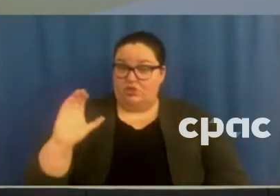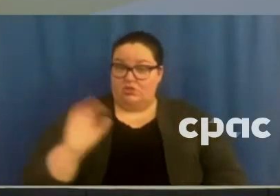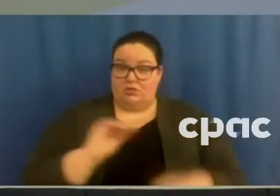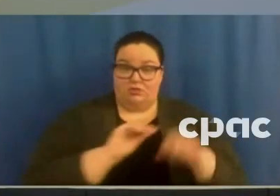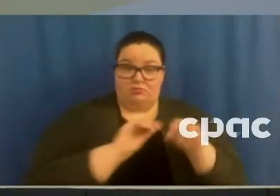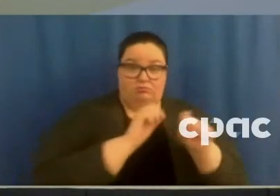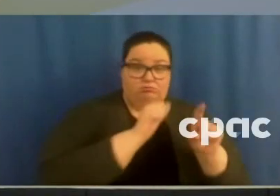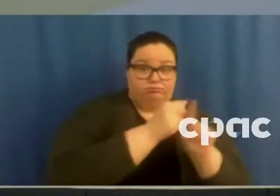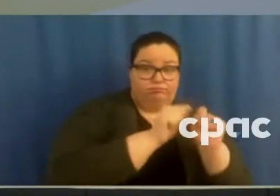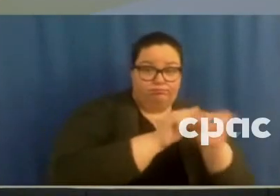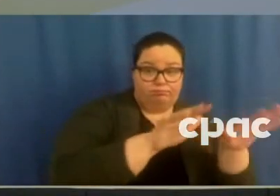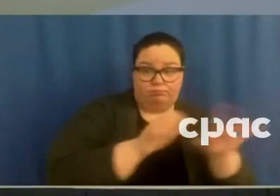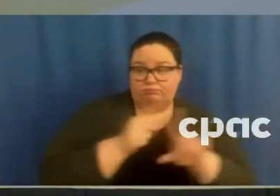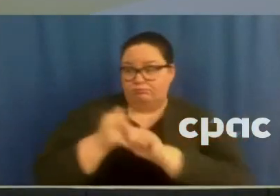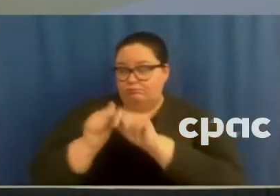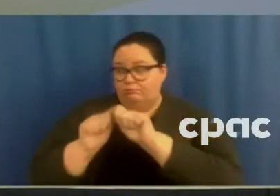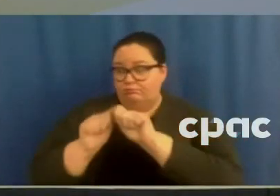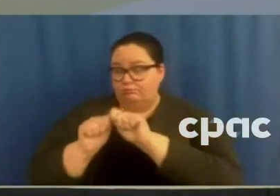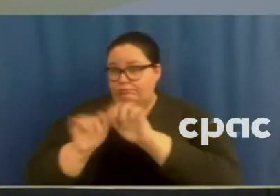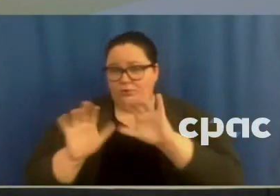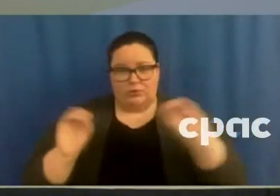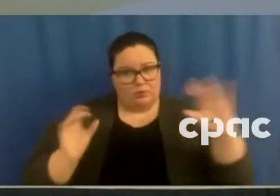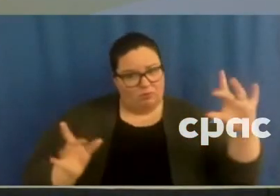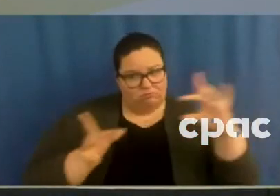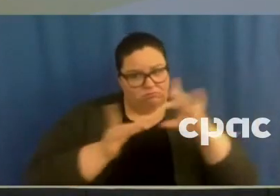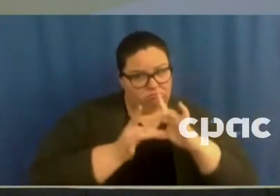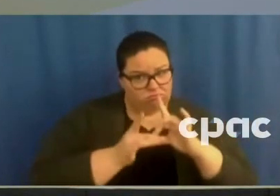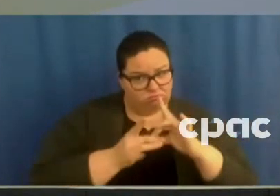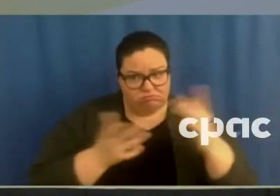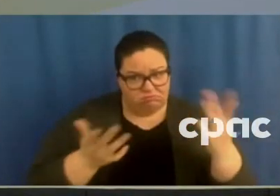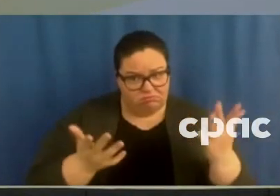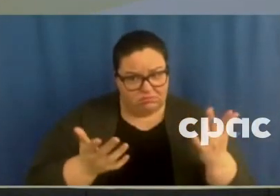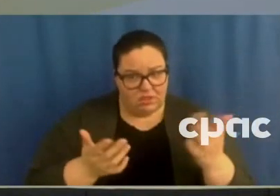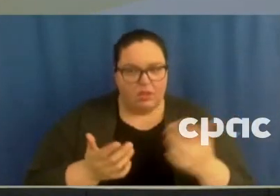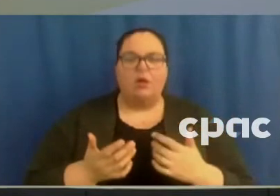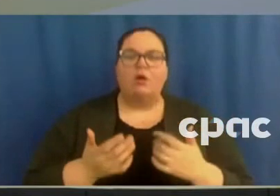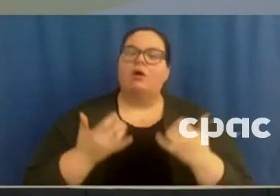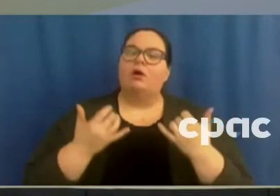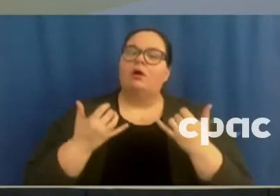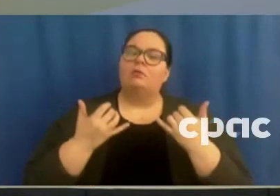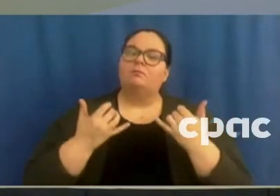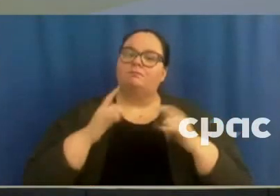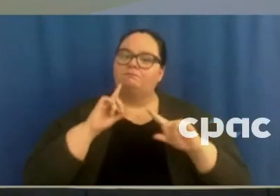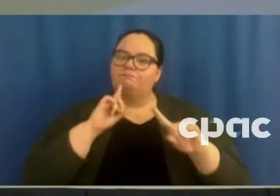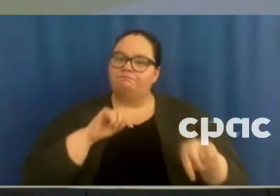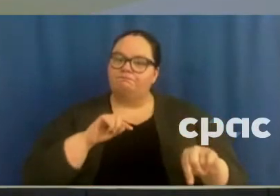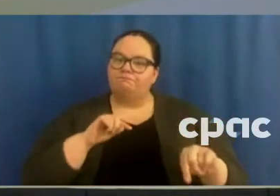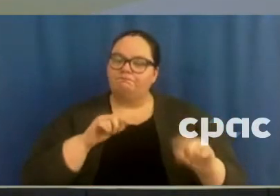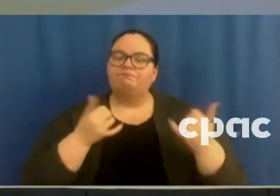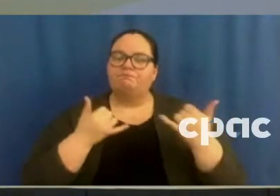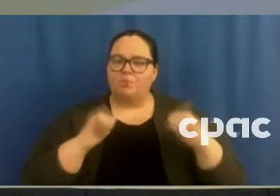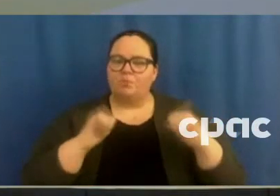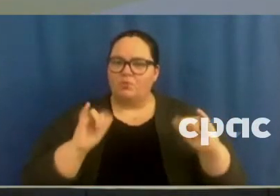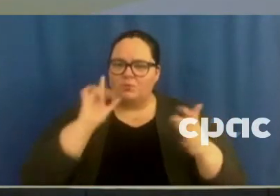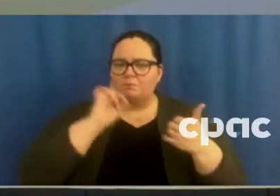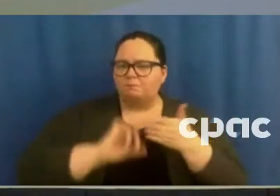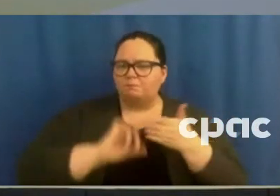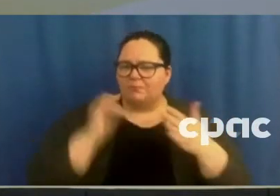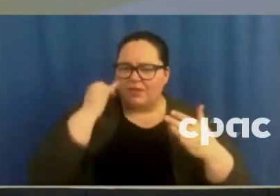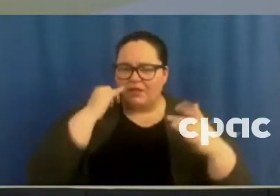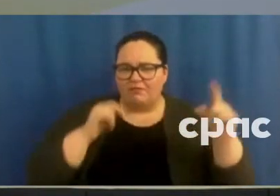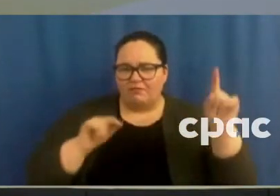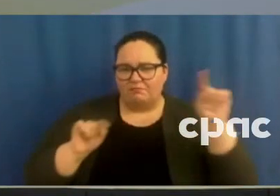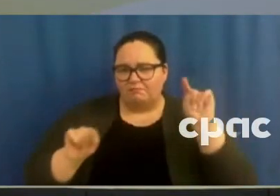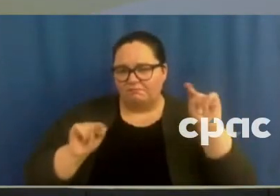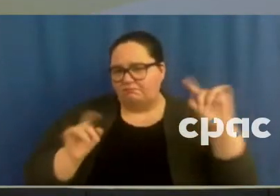Well, I think we're continuing to investigate any potential link between any